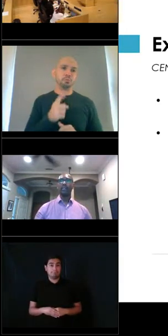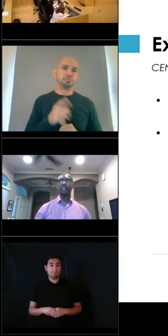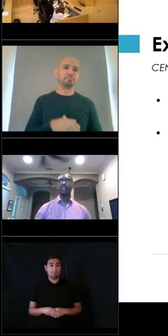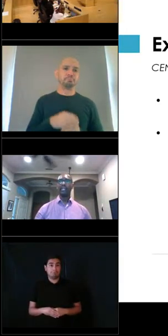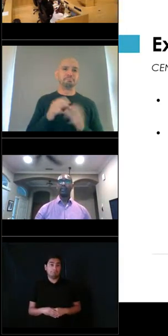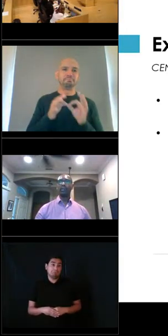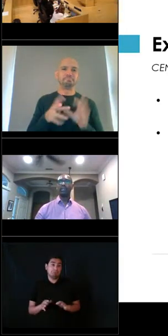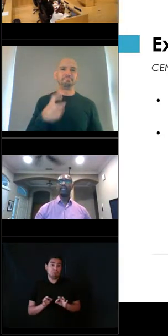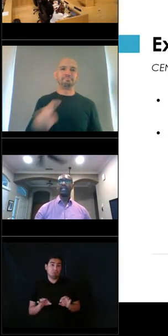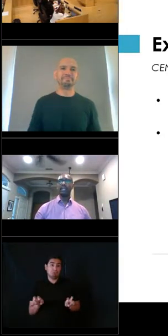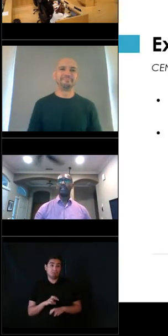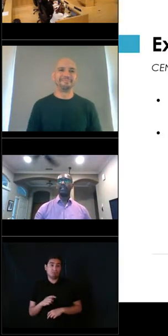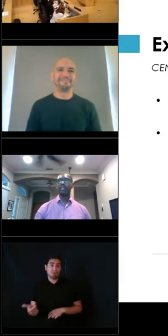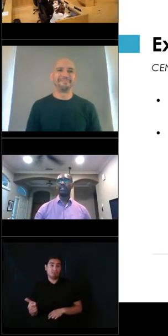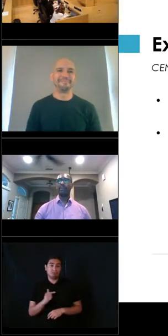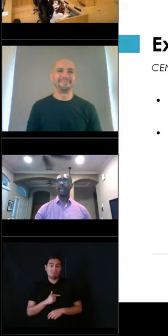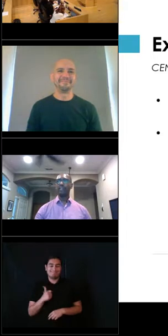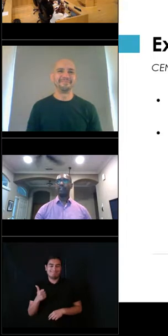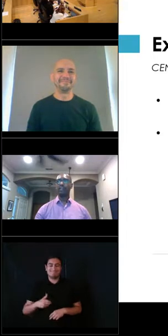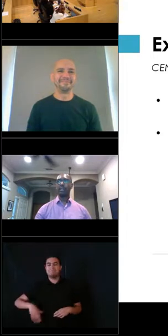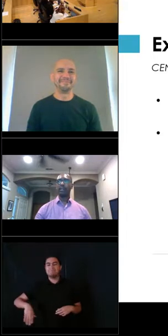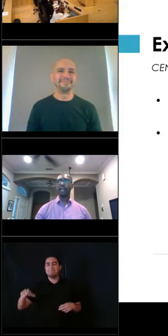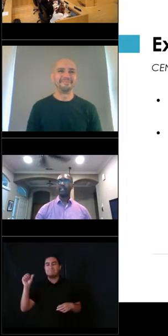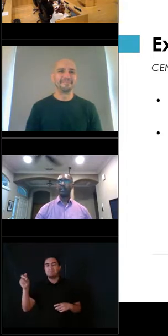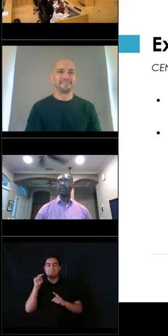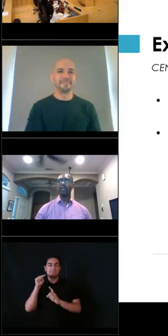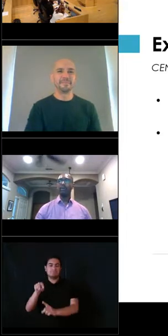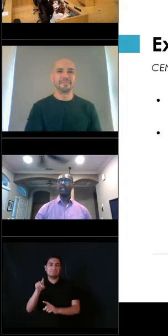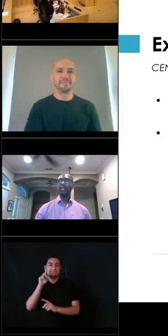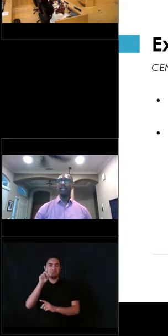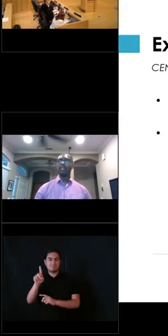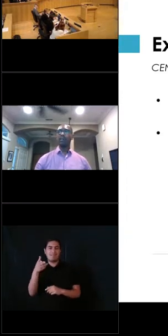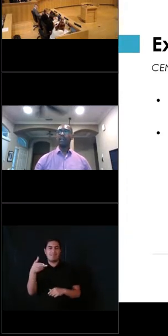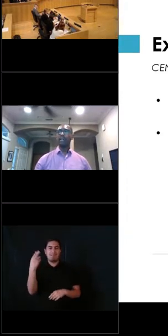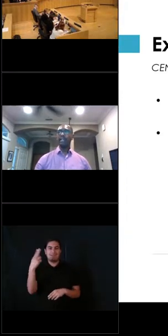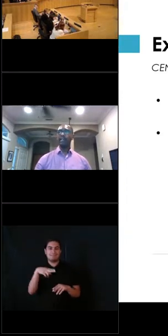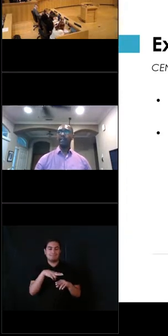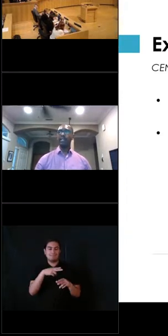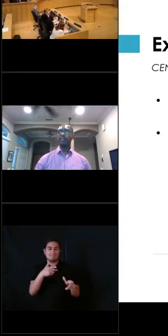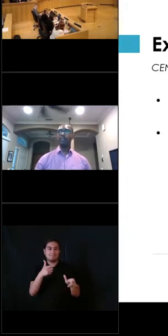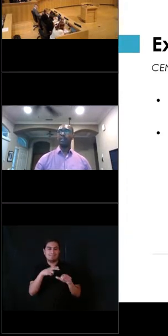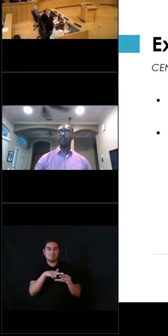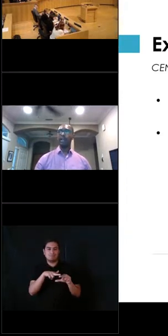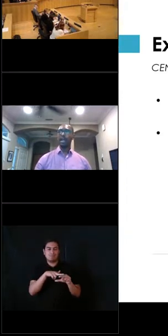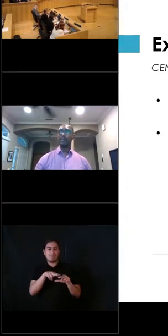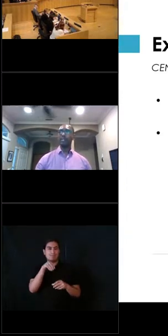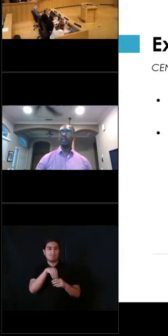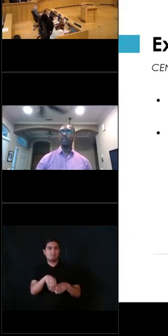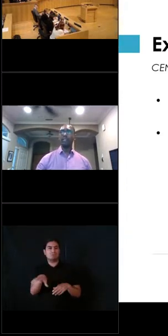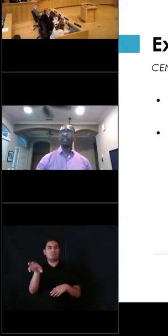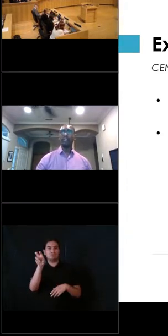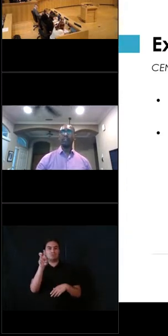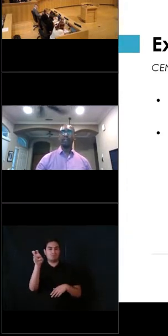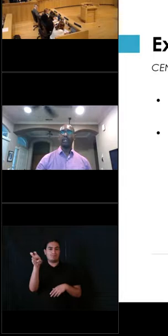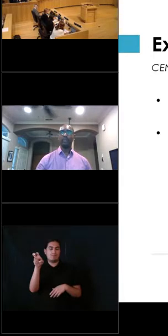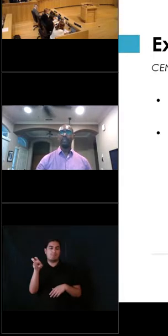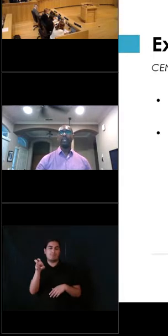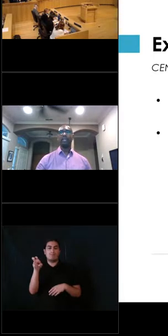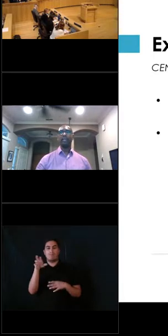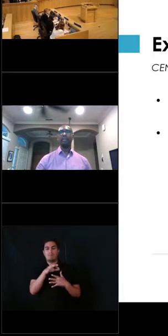um so this example looks at integration of passenger around high-speed rail to provide an inter-regional travel option along the